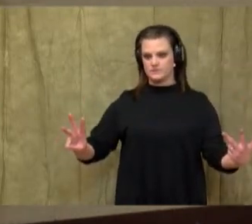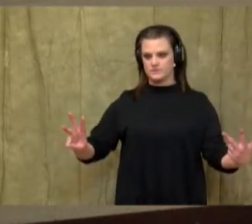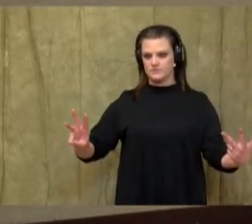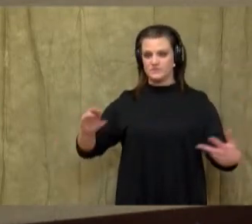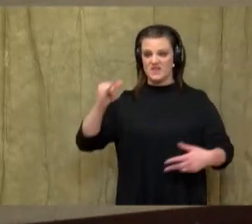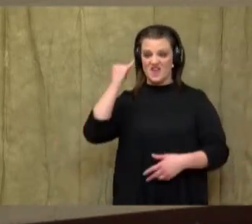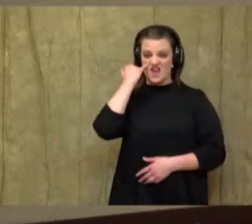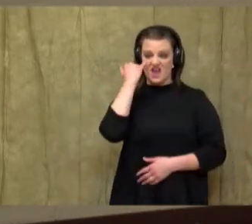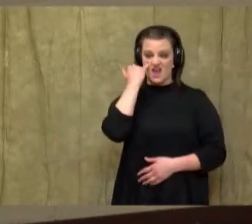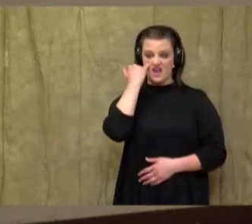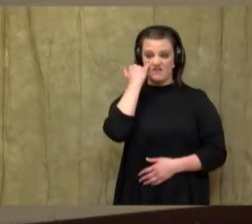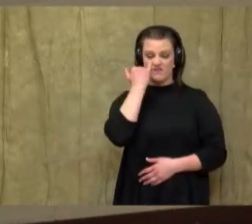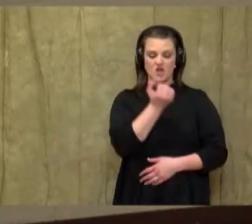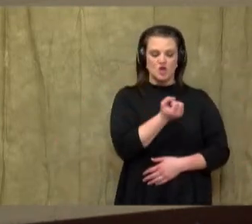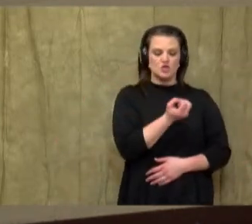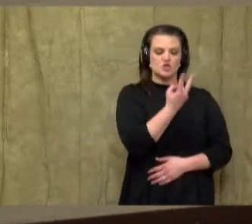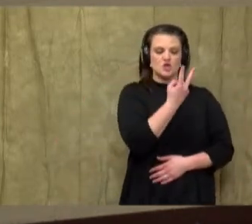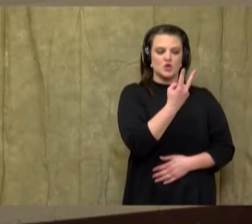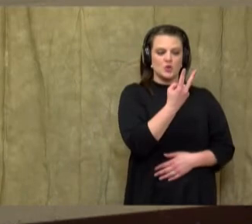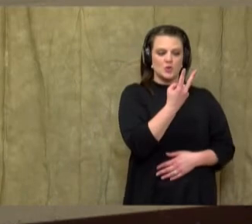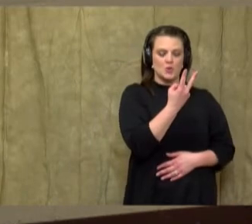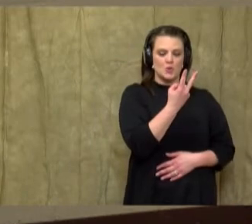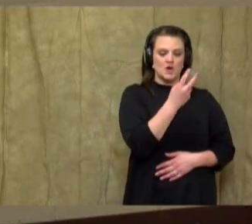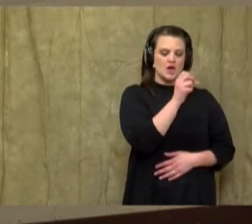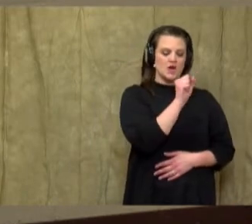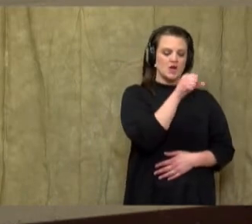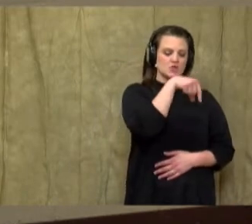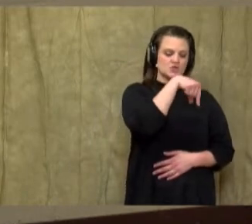If there are 2 square feet,